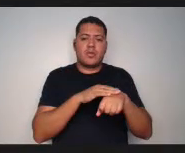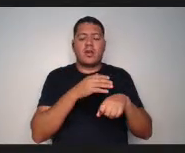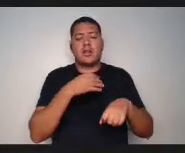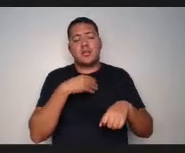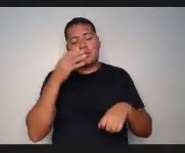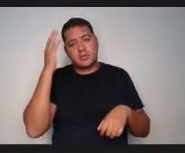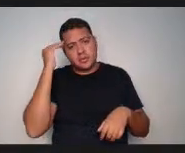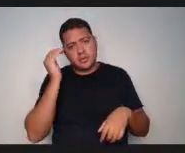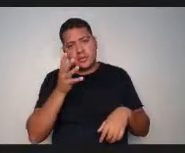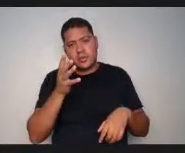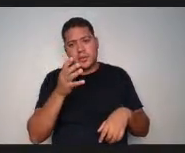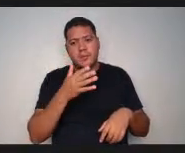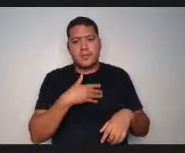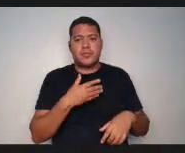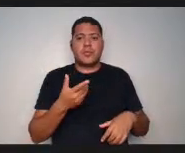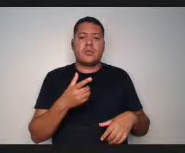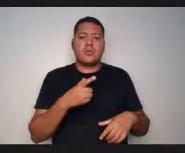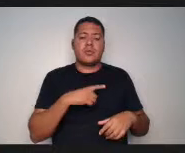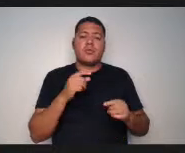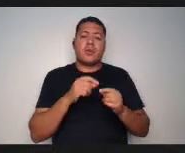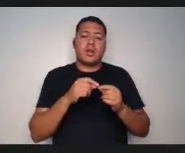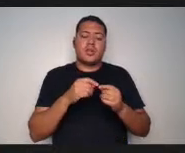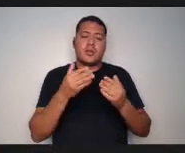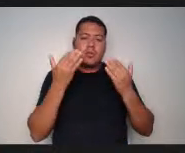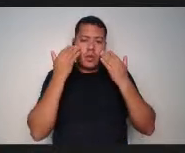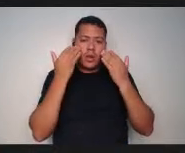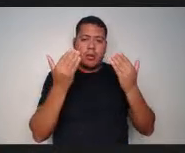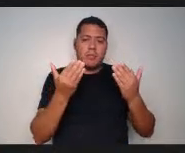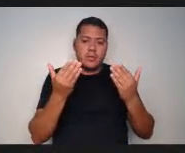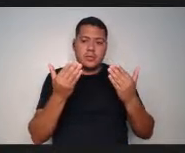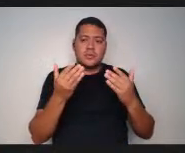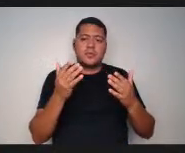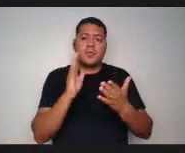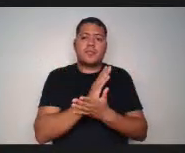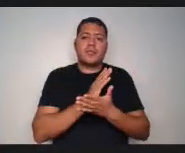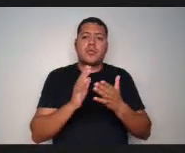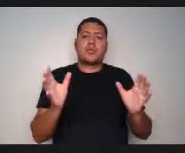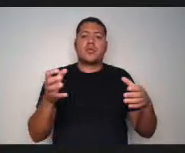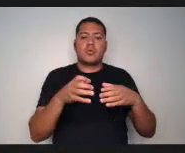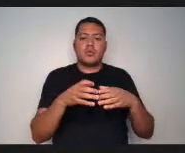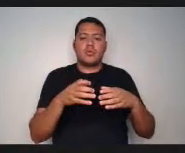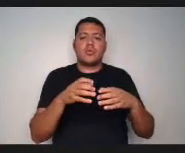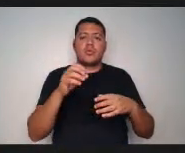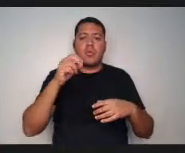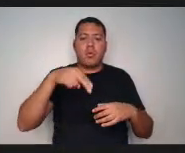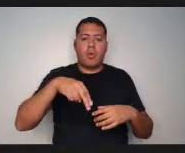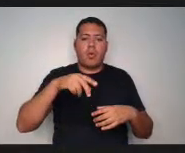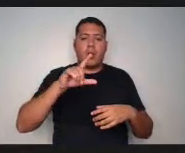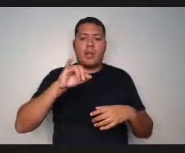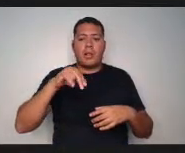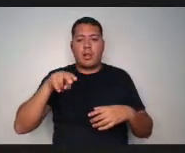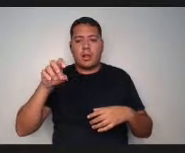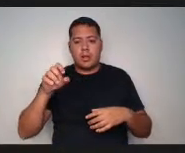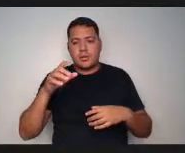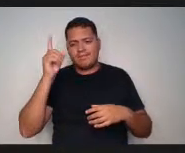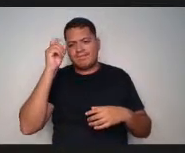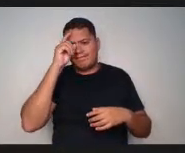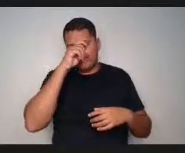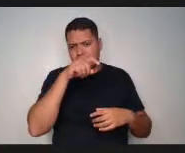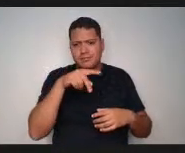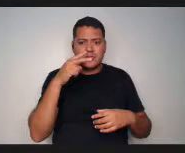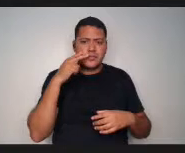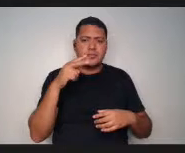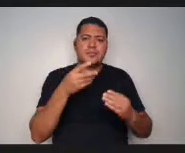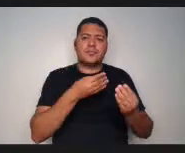presenting to large groups online, it's very hard not to see an audience of smiling faces and seeing the nods and so